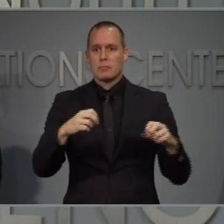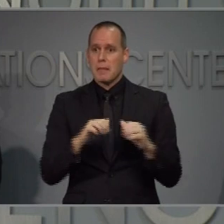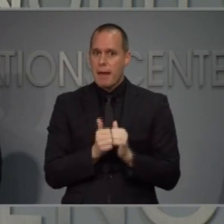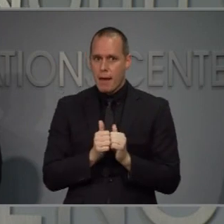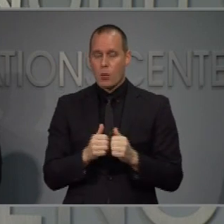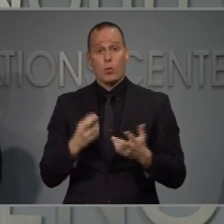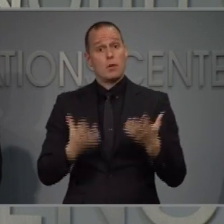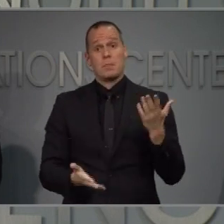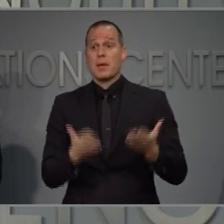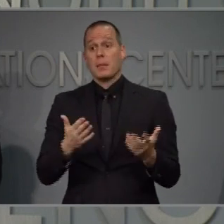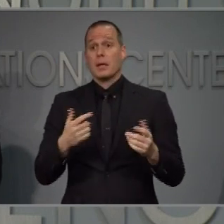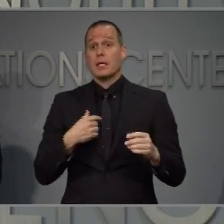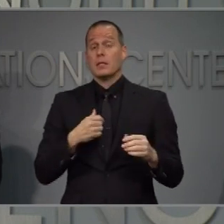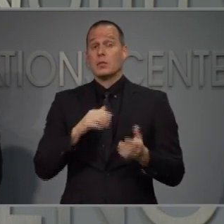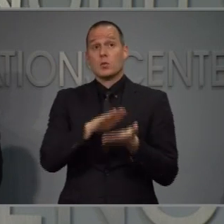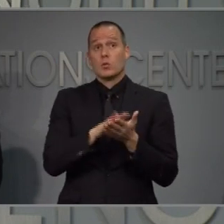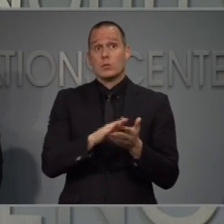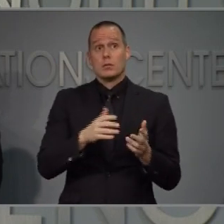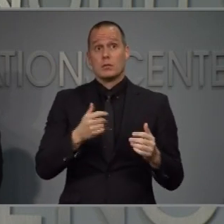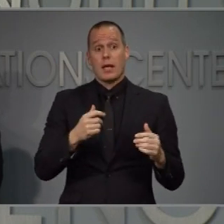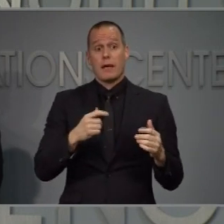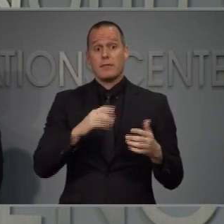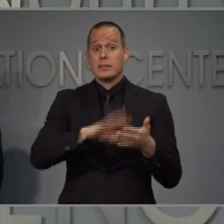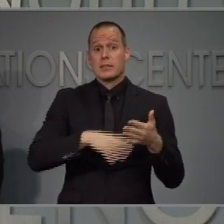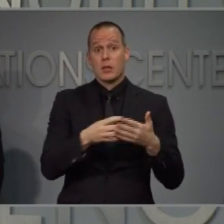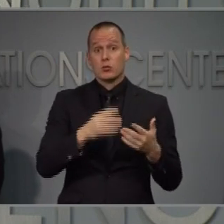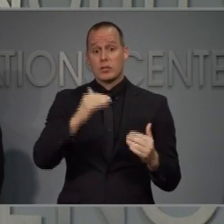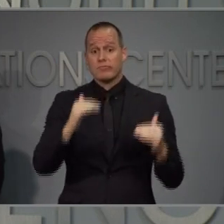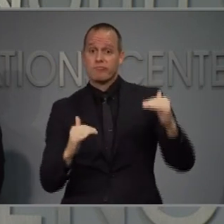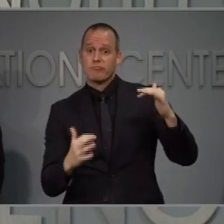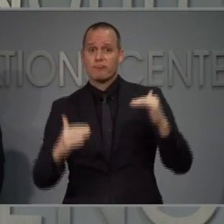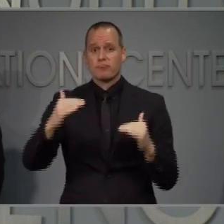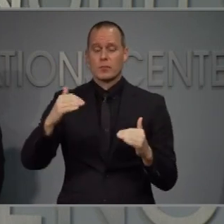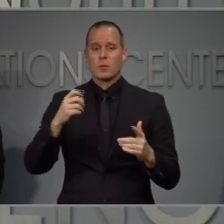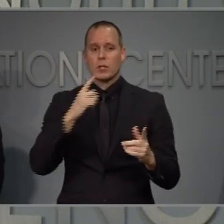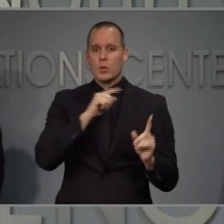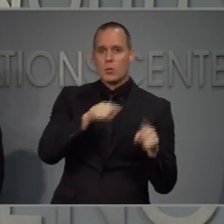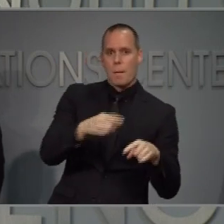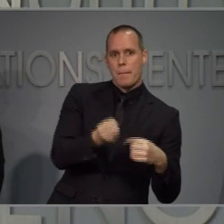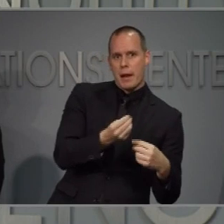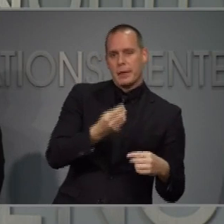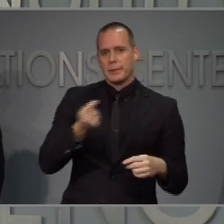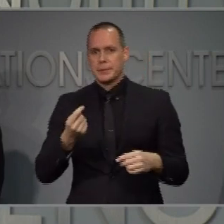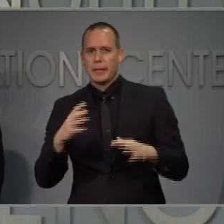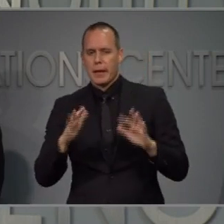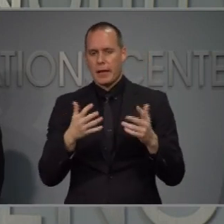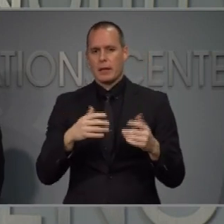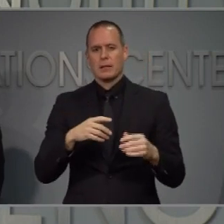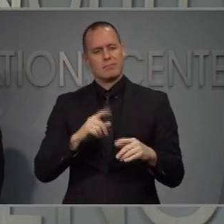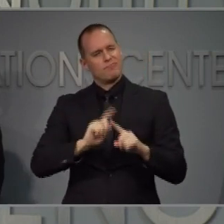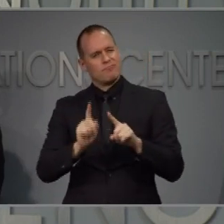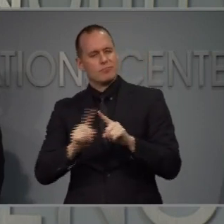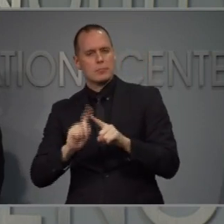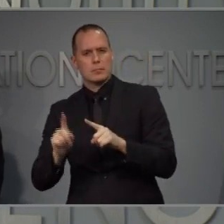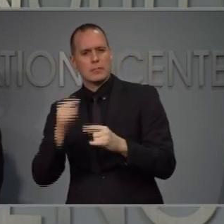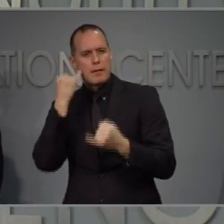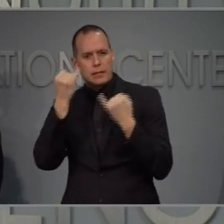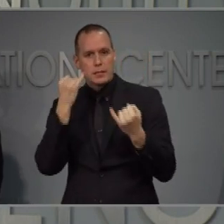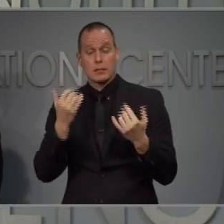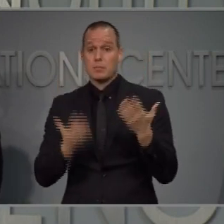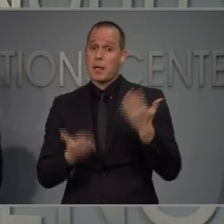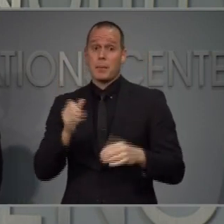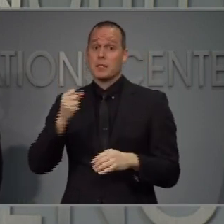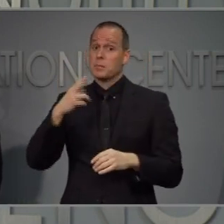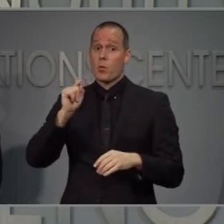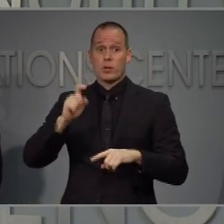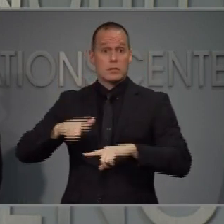on how things are and what our indicators look like. We may not be doing sports